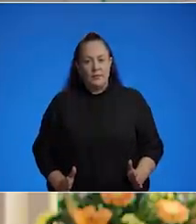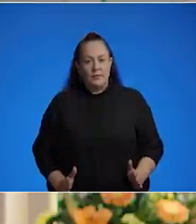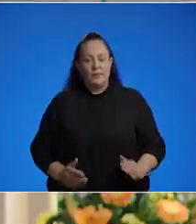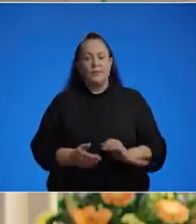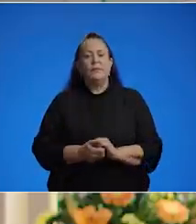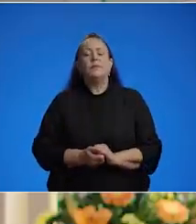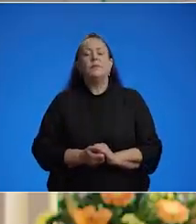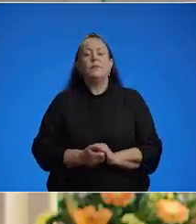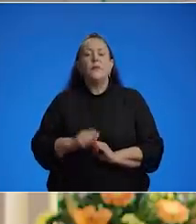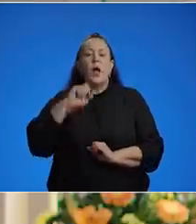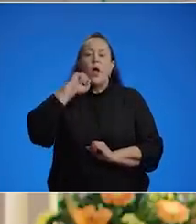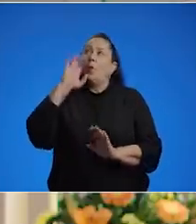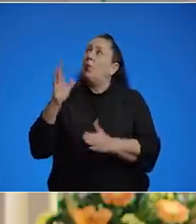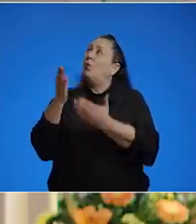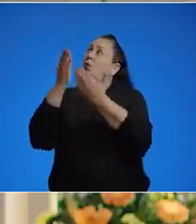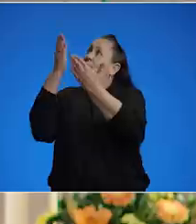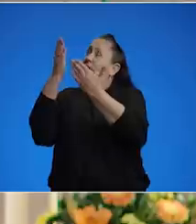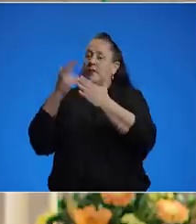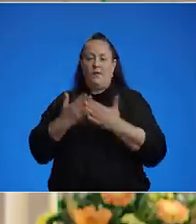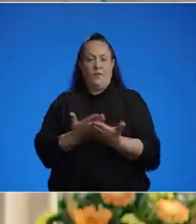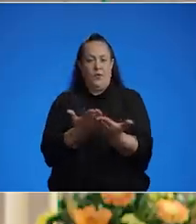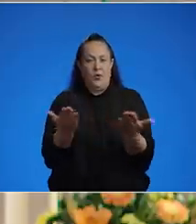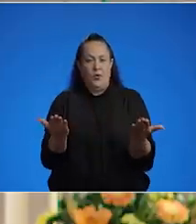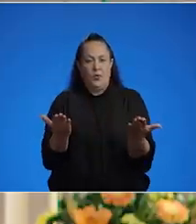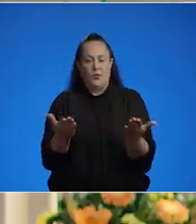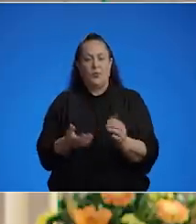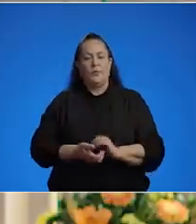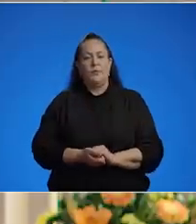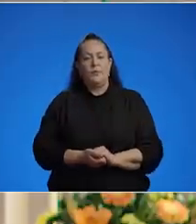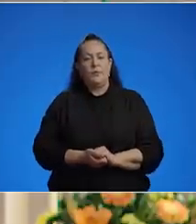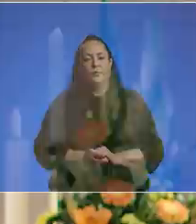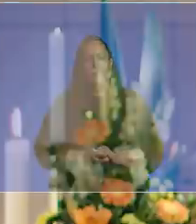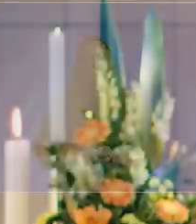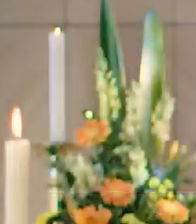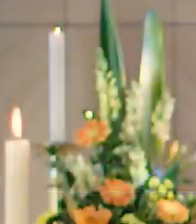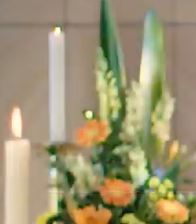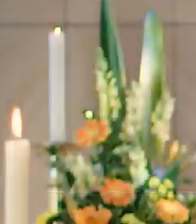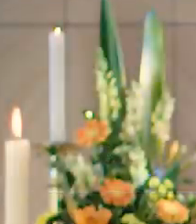body, Which will be given up for you.